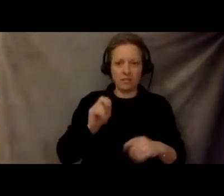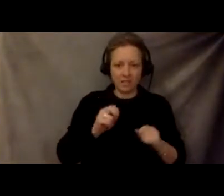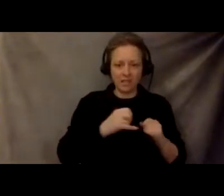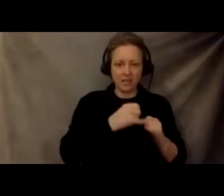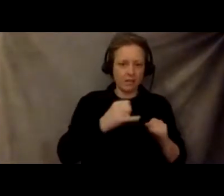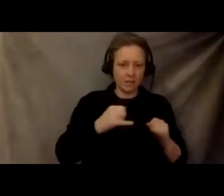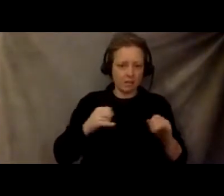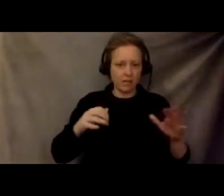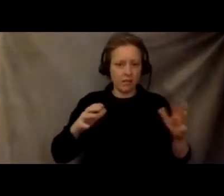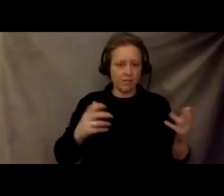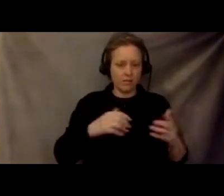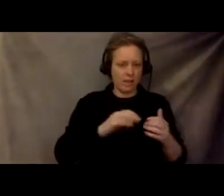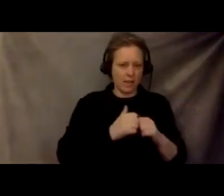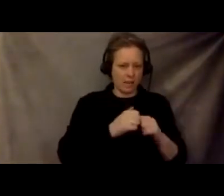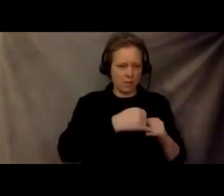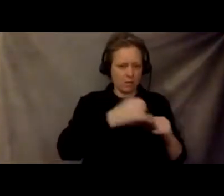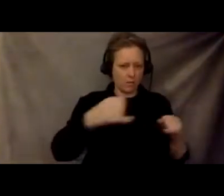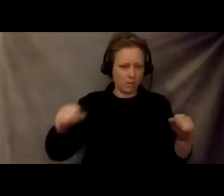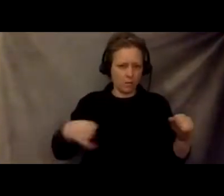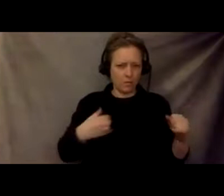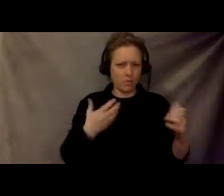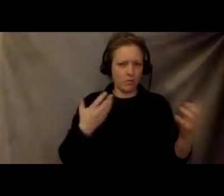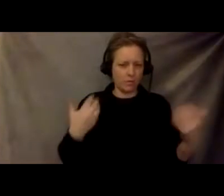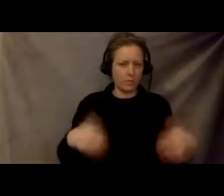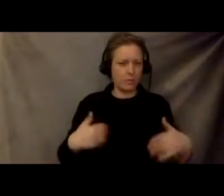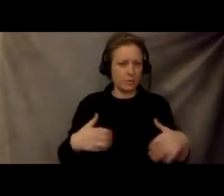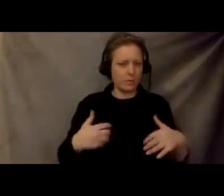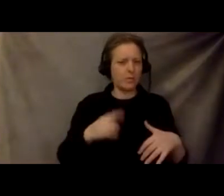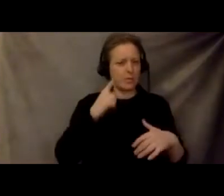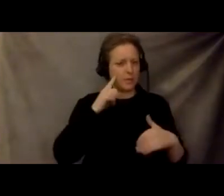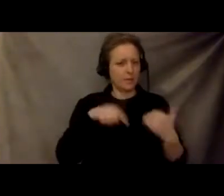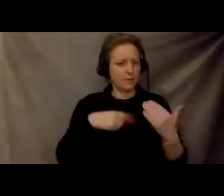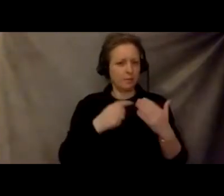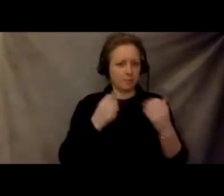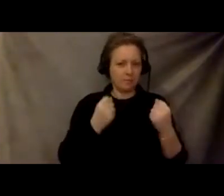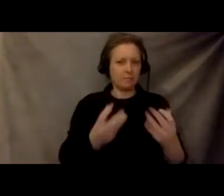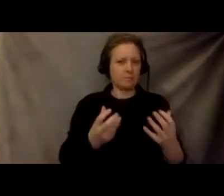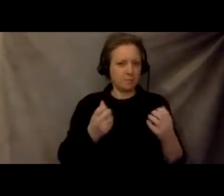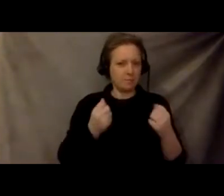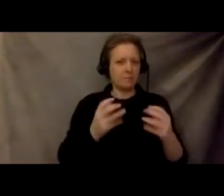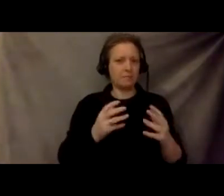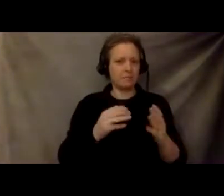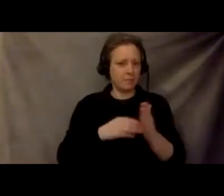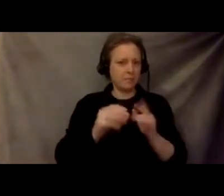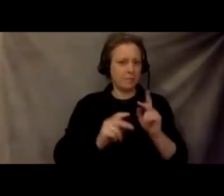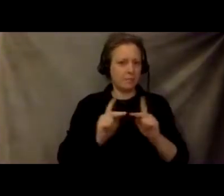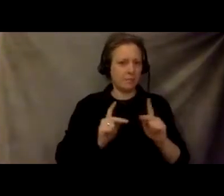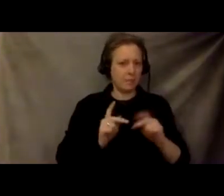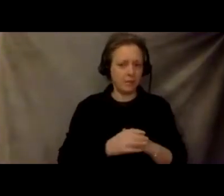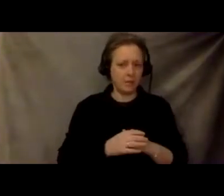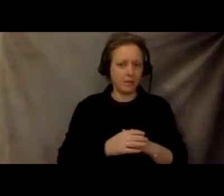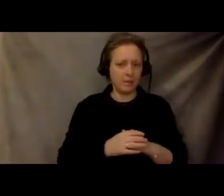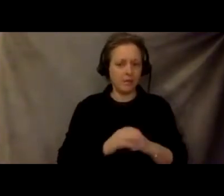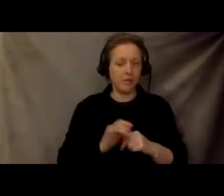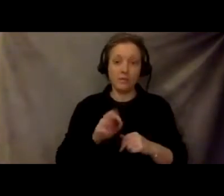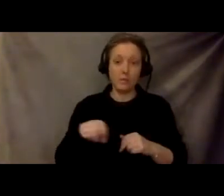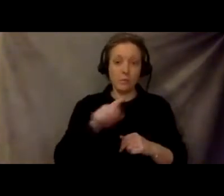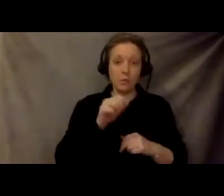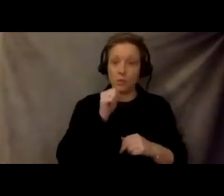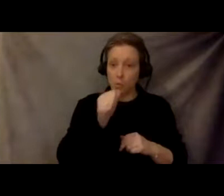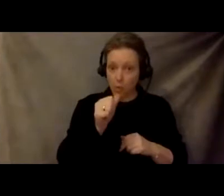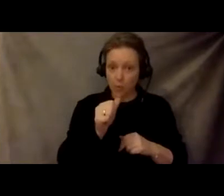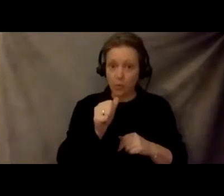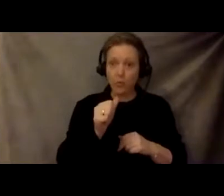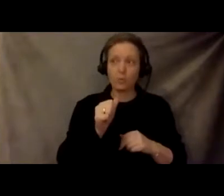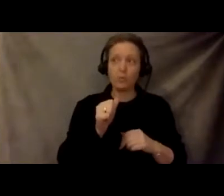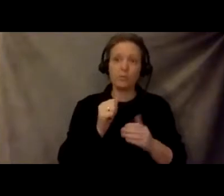what is the land area now unless we continue to expand the boundary. If you don't take out any trees, you're going to have a problem in that you don't